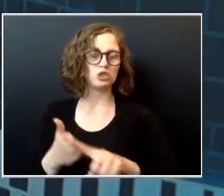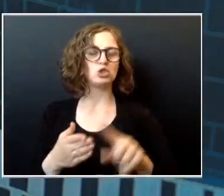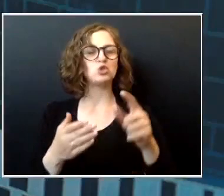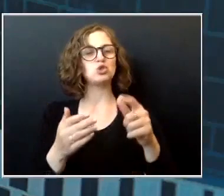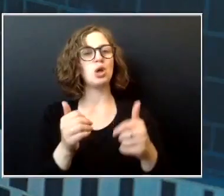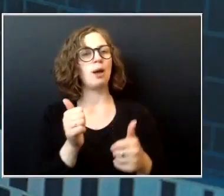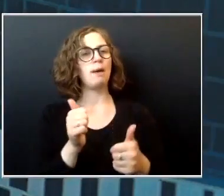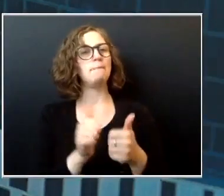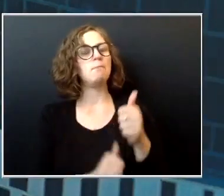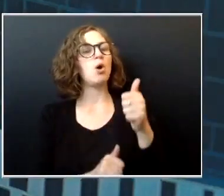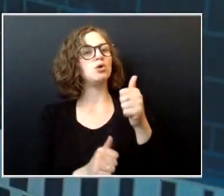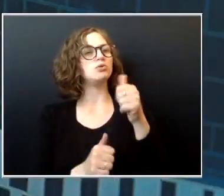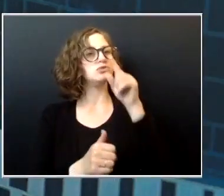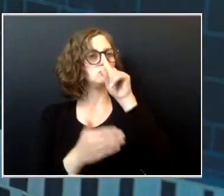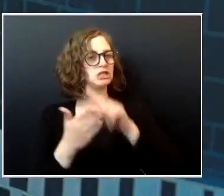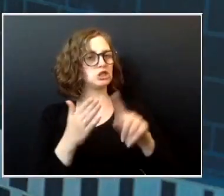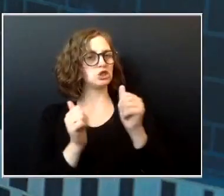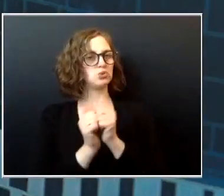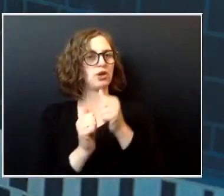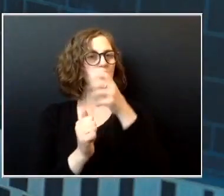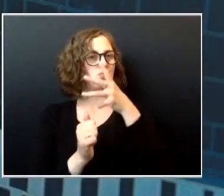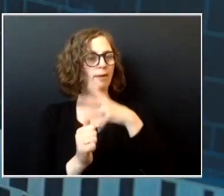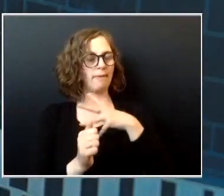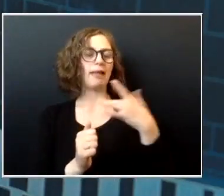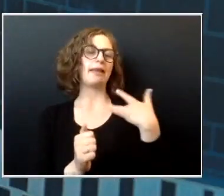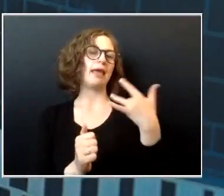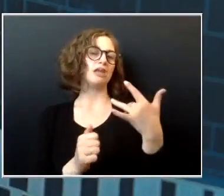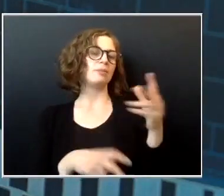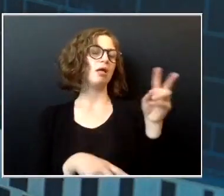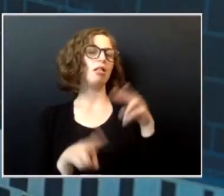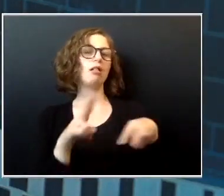observational or cohort, so that they're not intervening, but we can